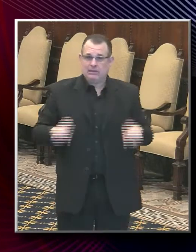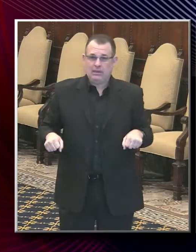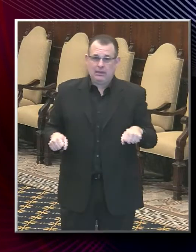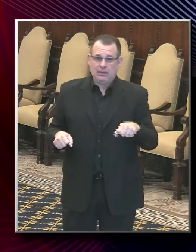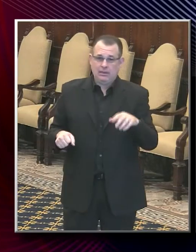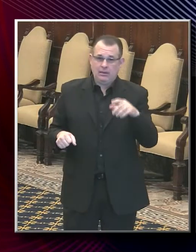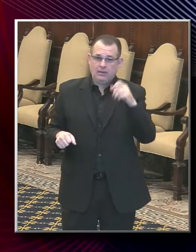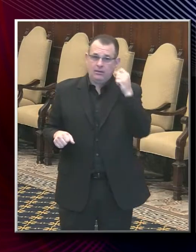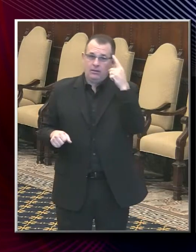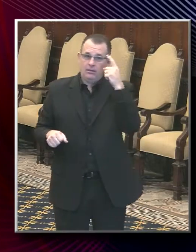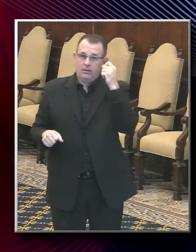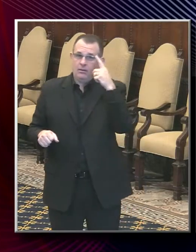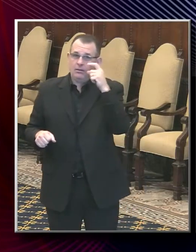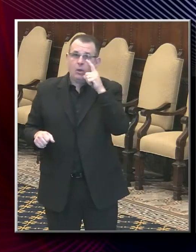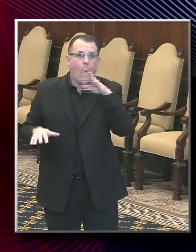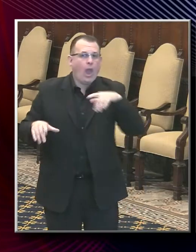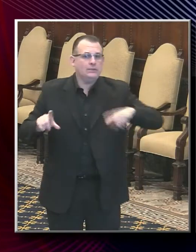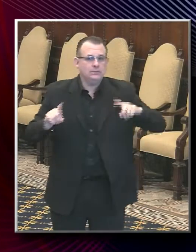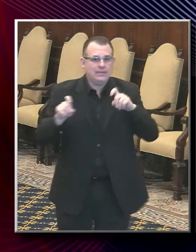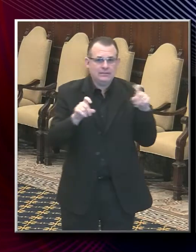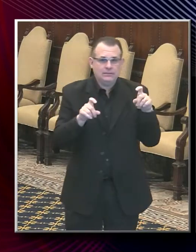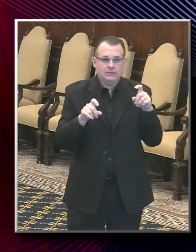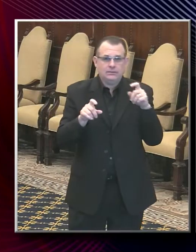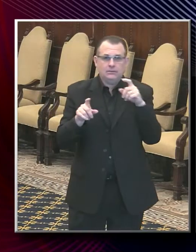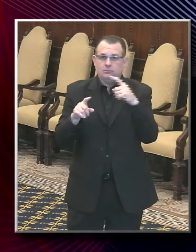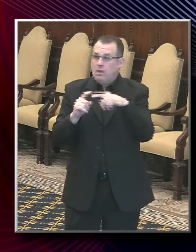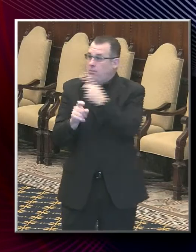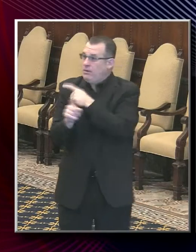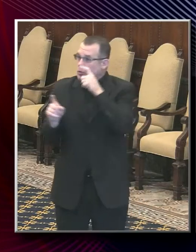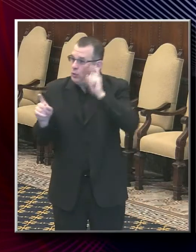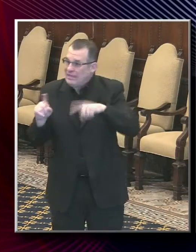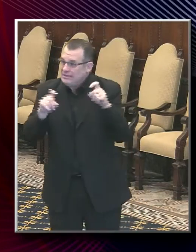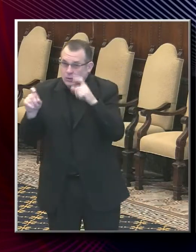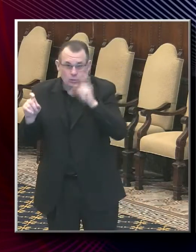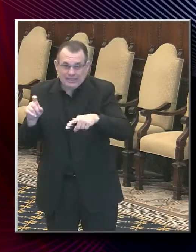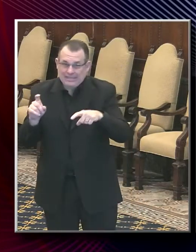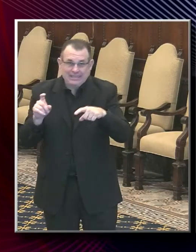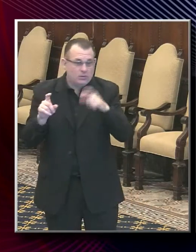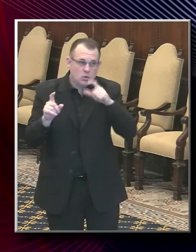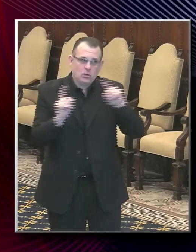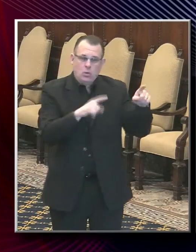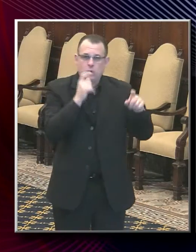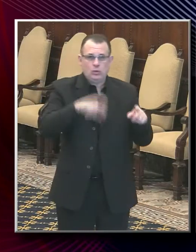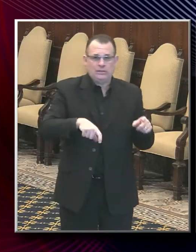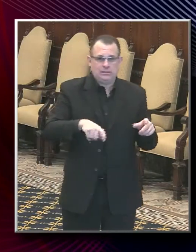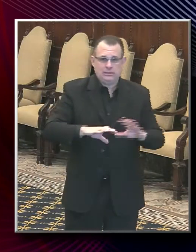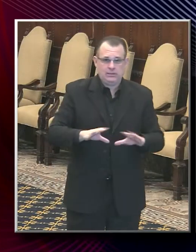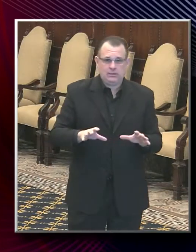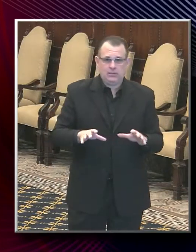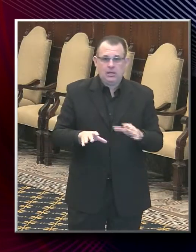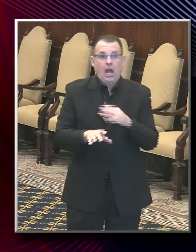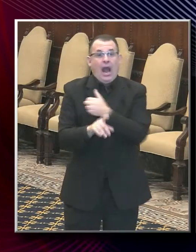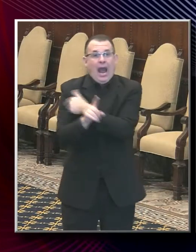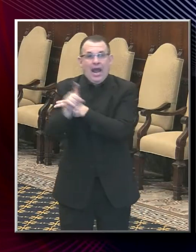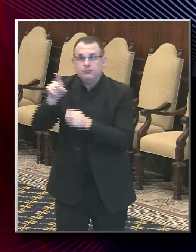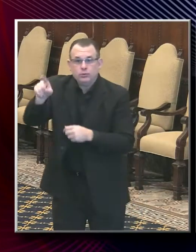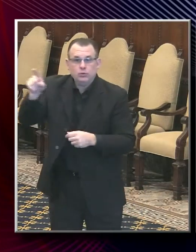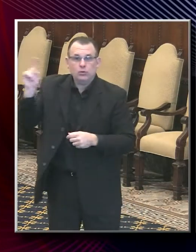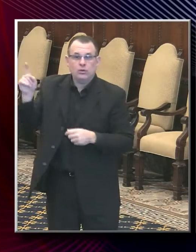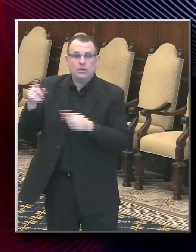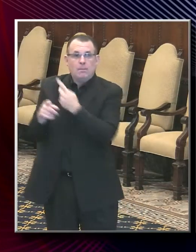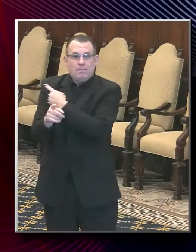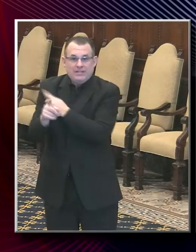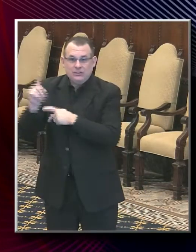but patients who don't need a ventilator. But still, we think that transfer of patients from a hospital that is at capacity to other hospitals